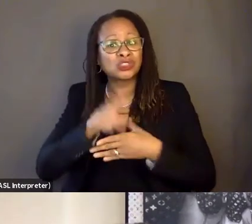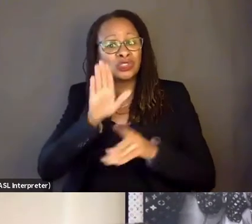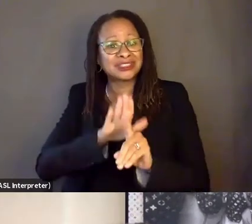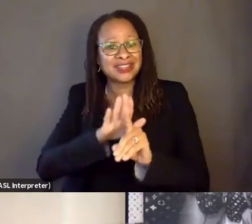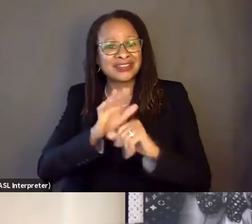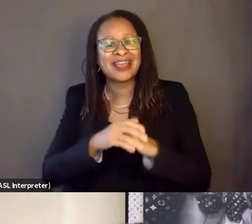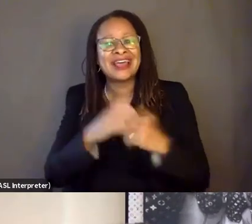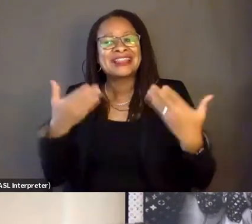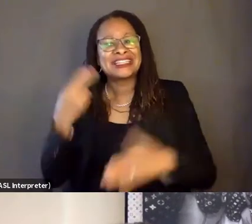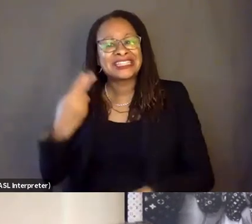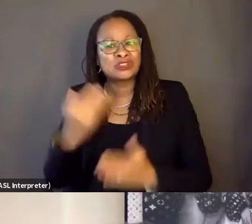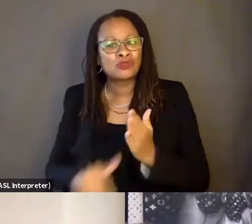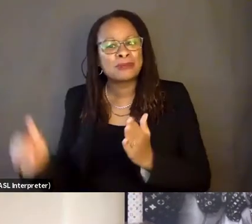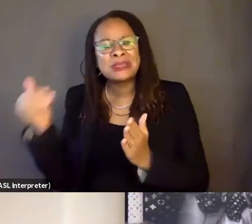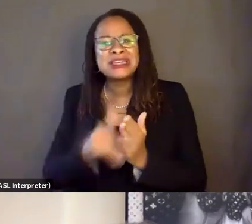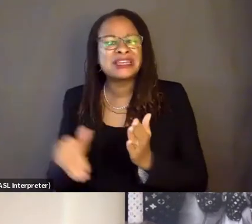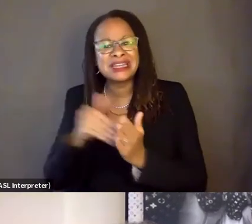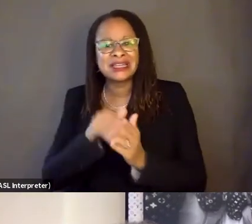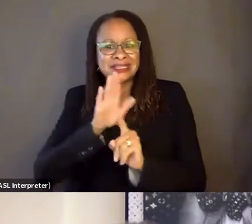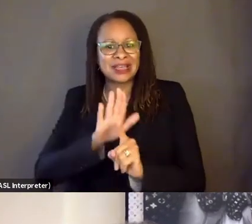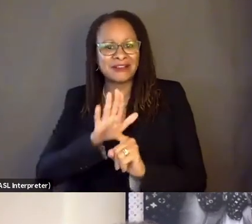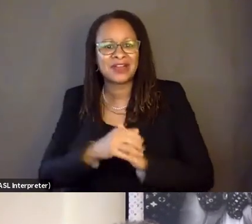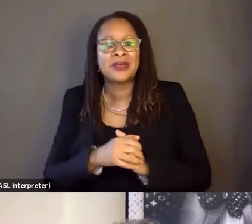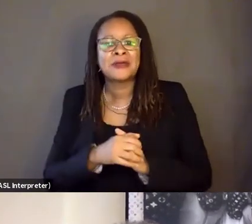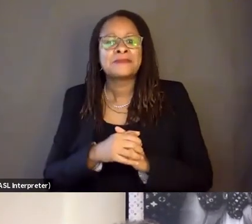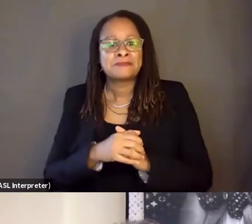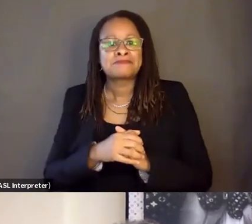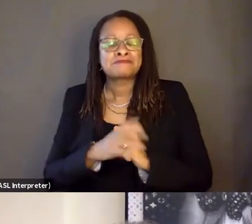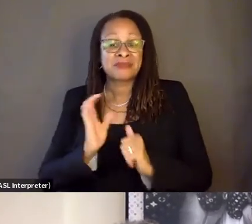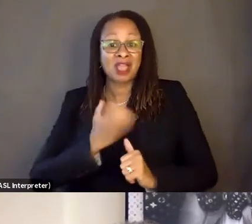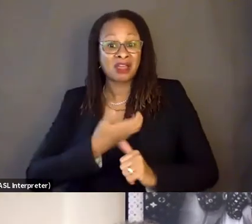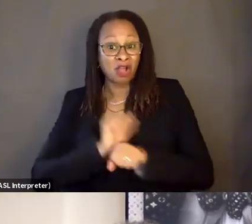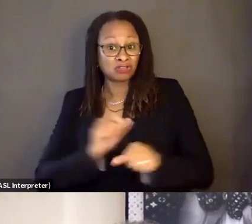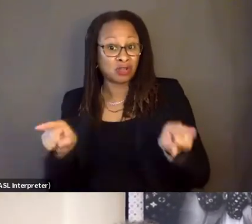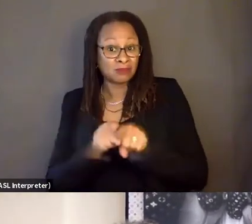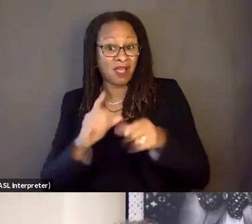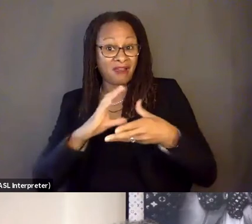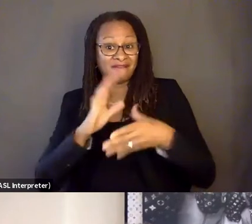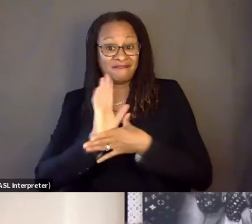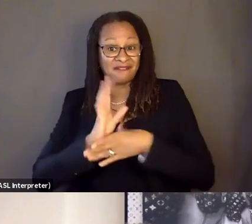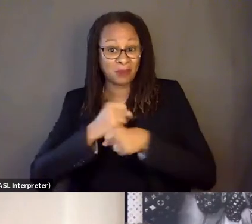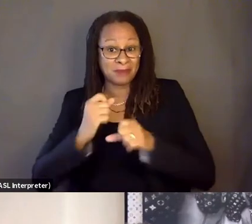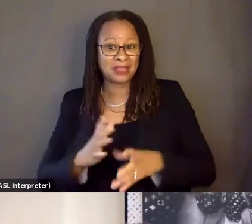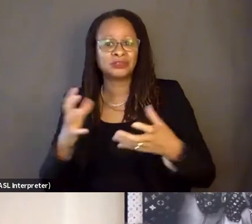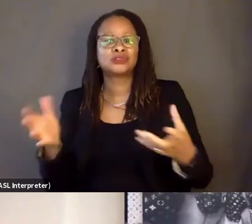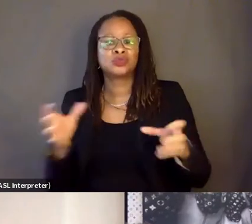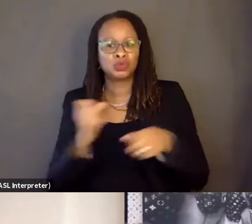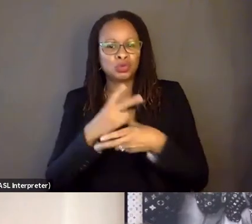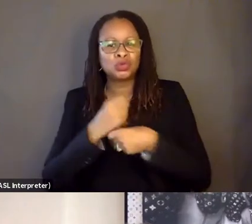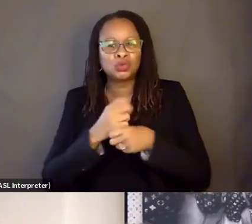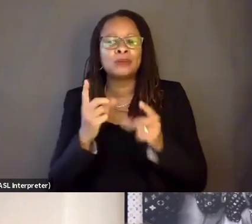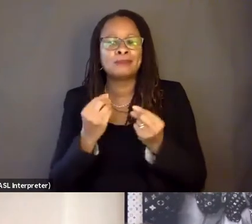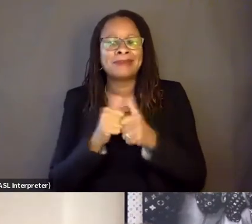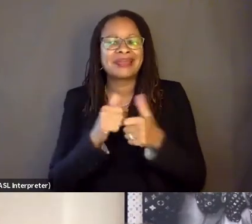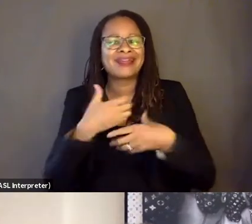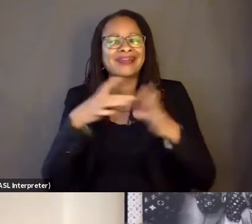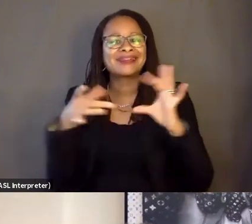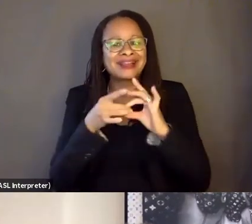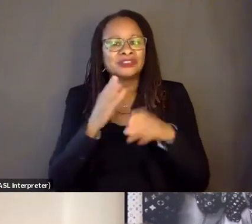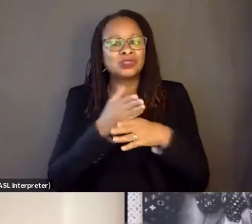this history is repeating itself. And our jobs as filmmakers were to draw those connections between past and present.